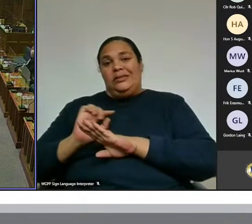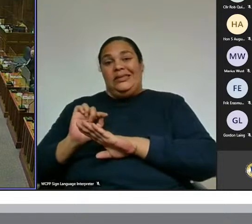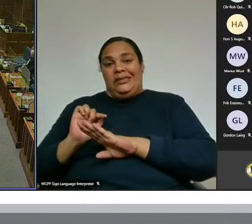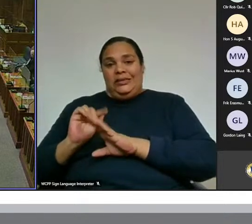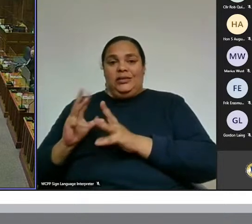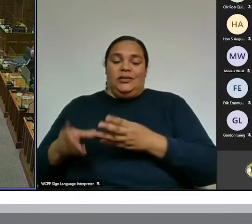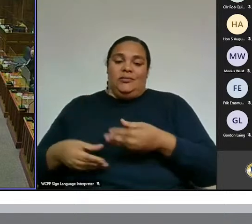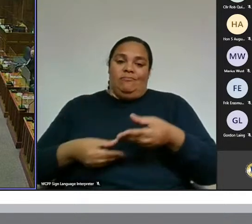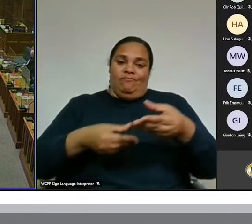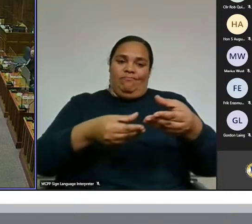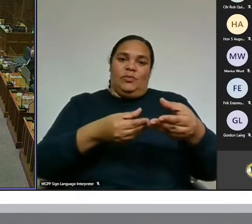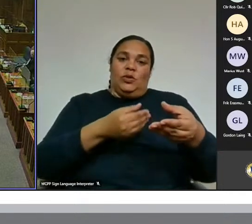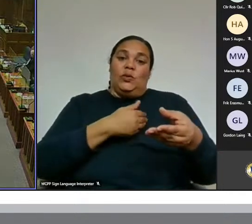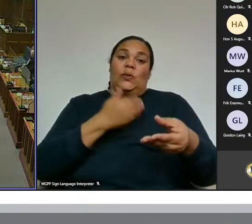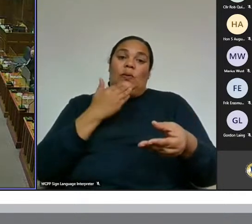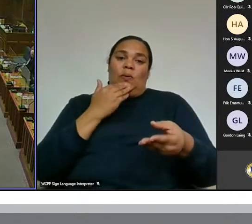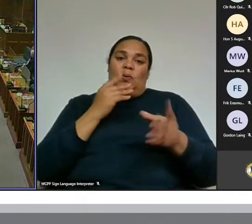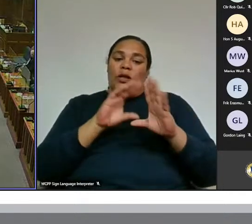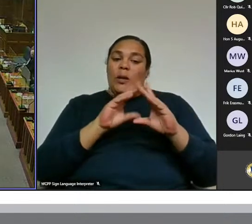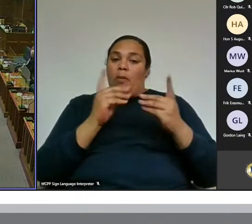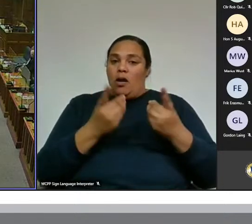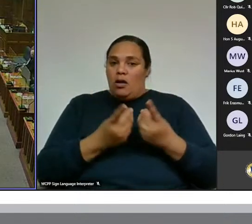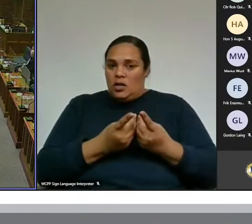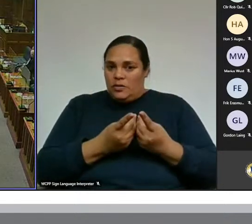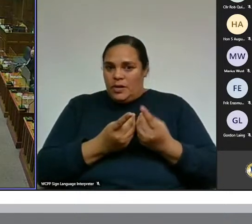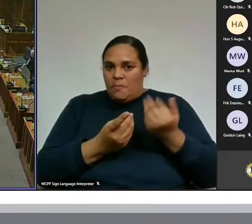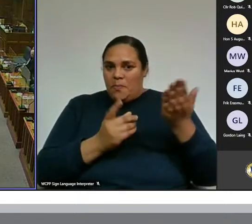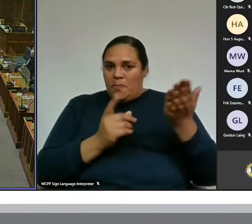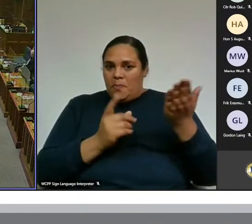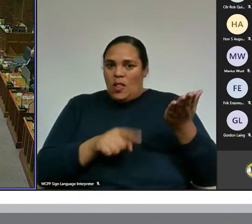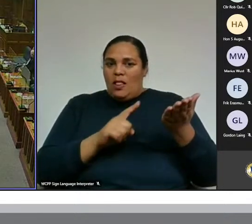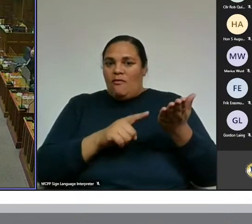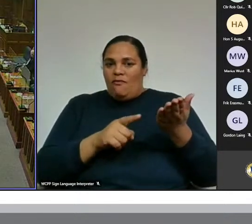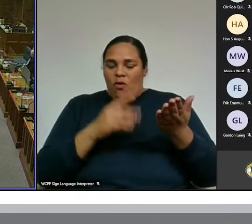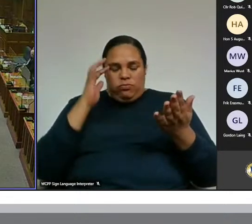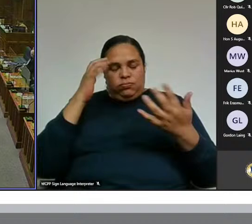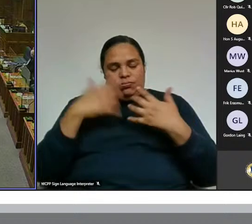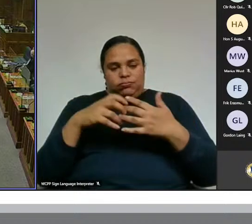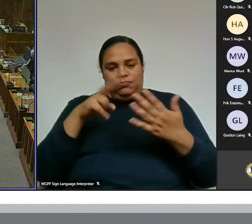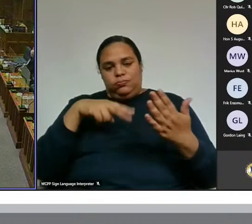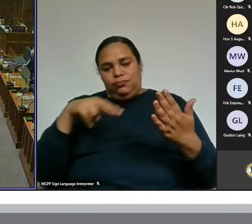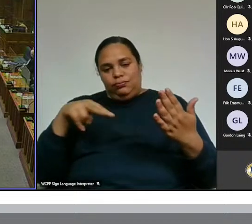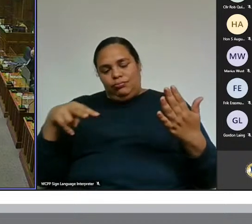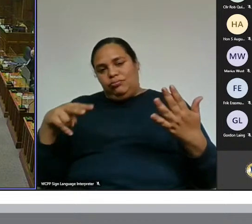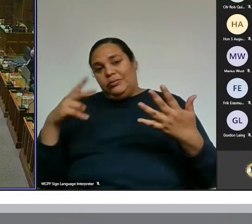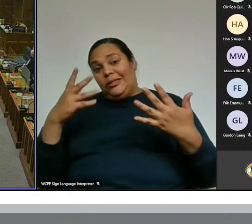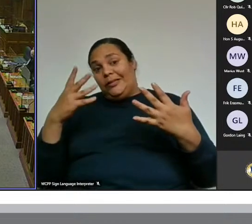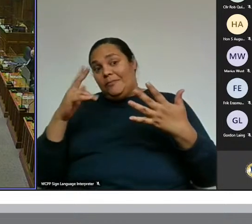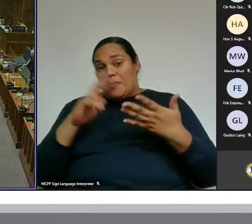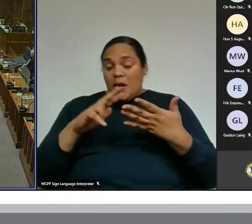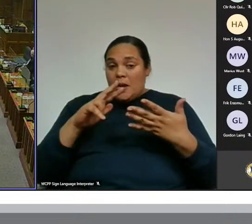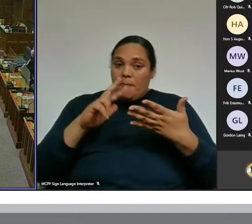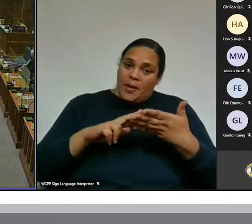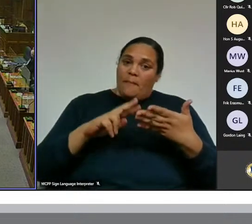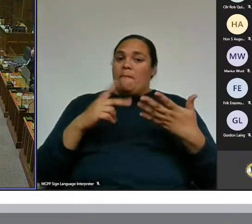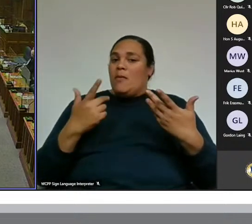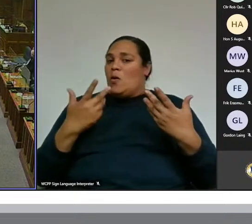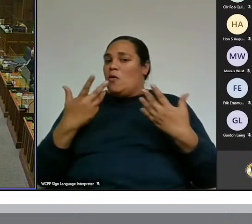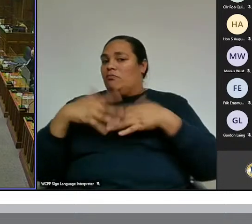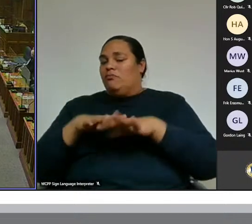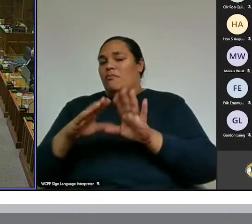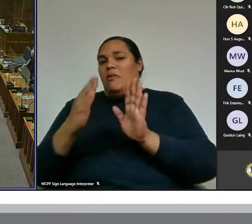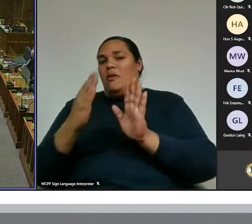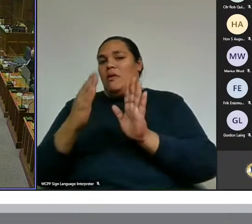then forward that to the department for consideration and incorporation into the